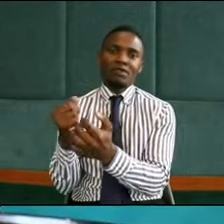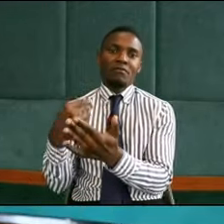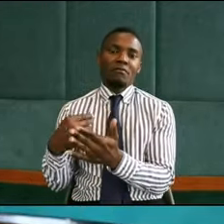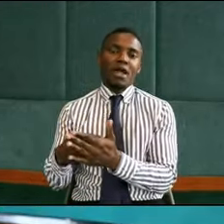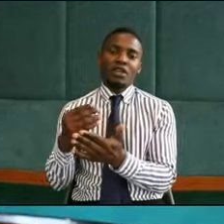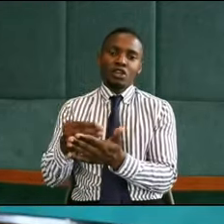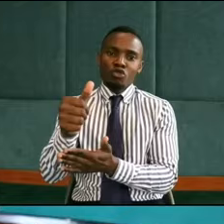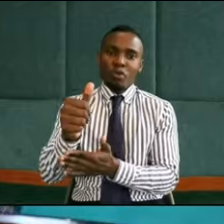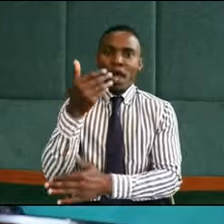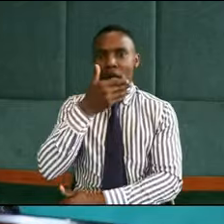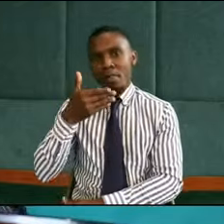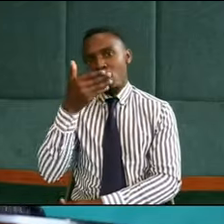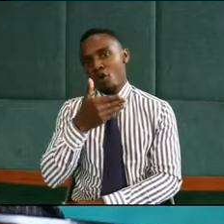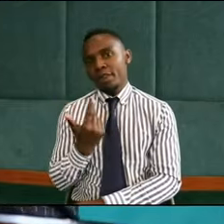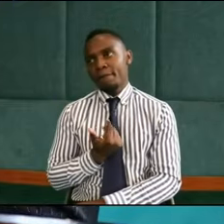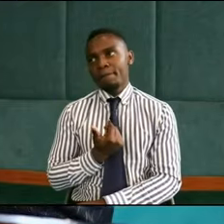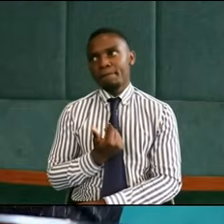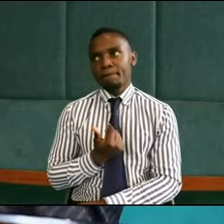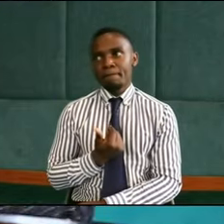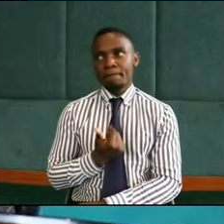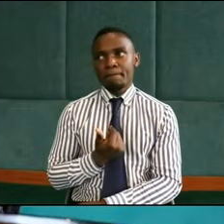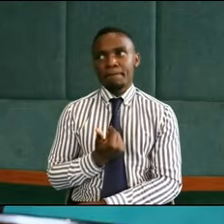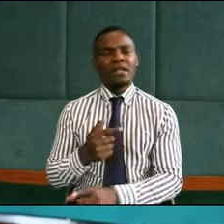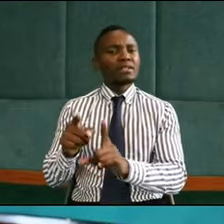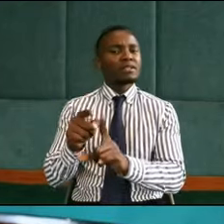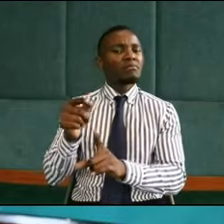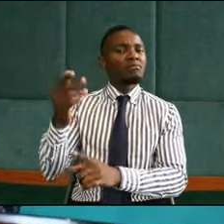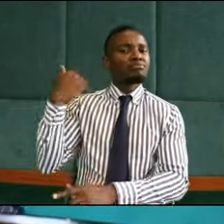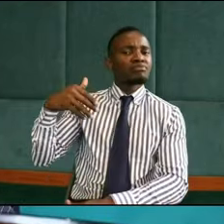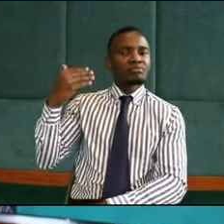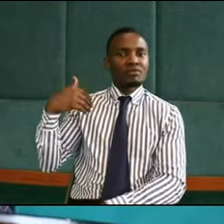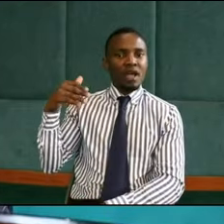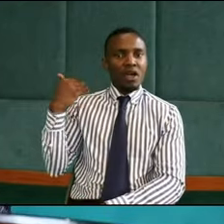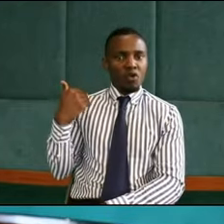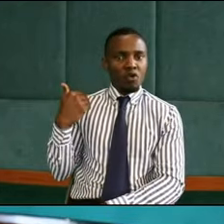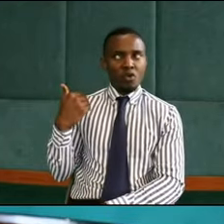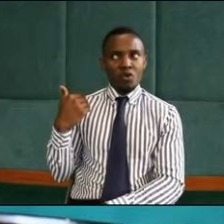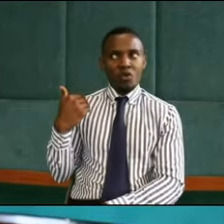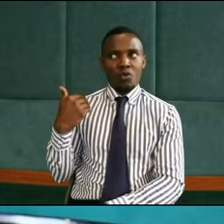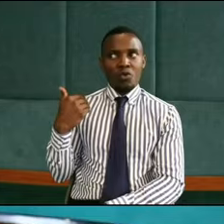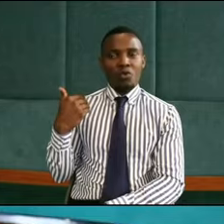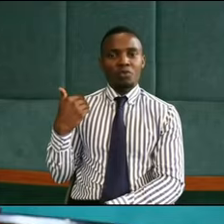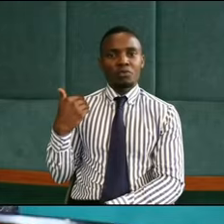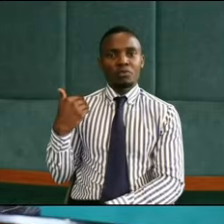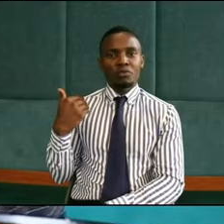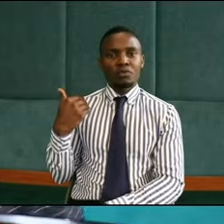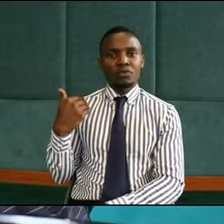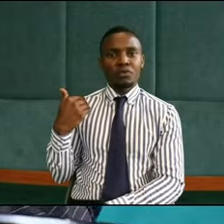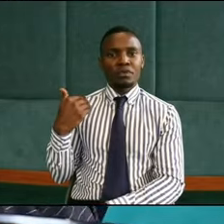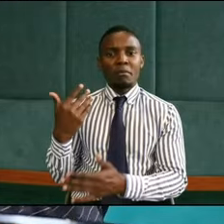In the Roman era, the day's wage is equivalent